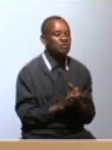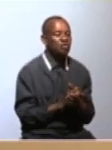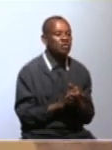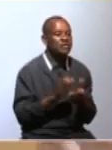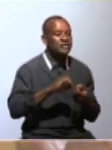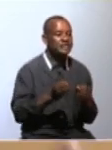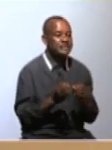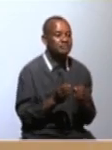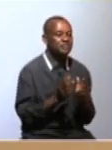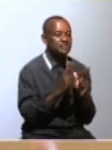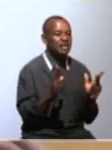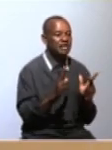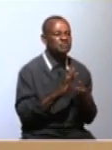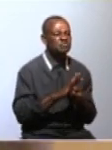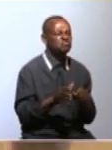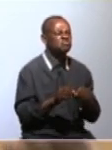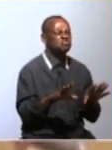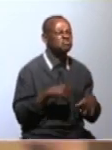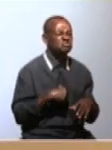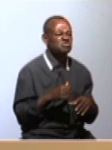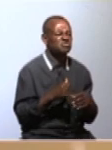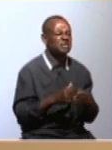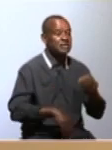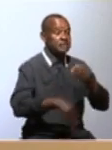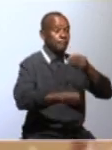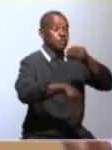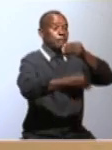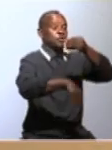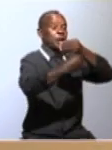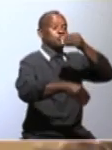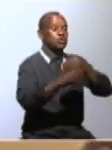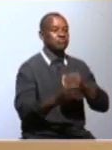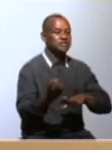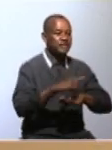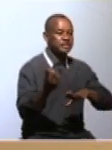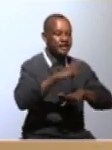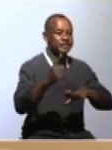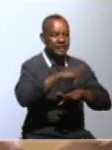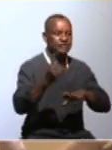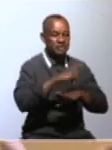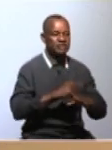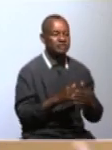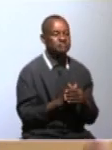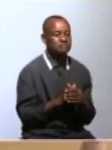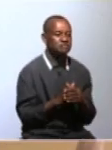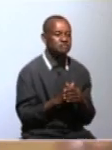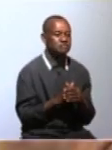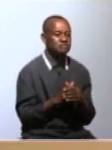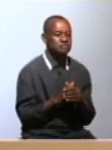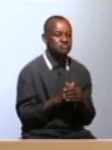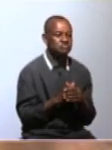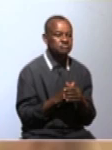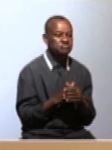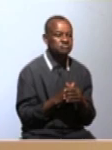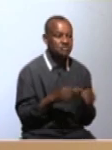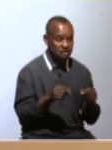day. We can talk, I can gladly talk about that. This is now around about our second